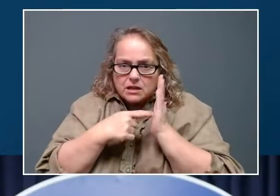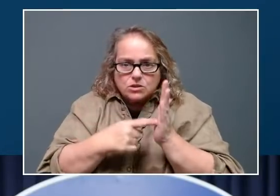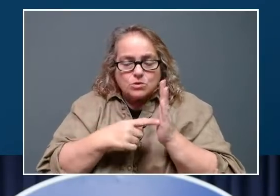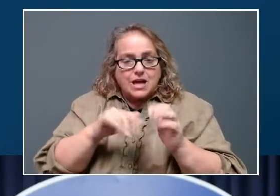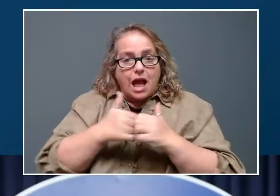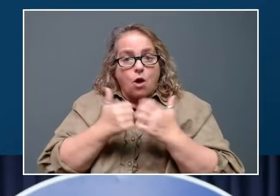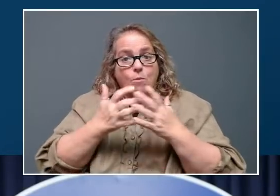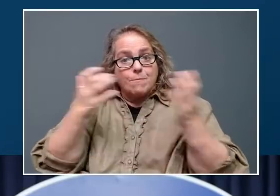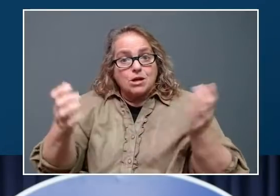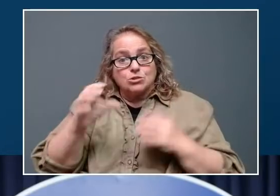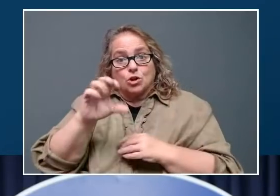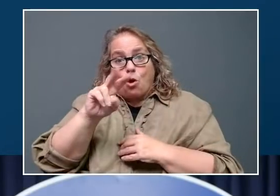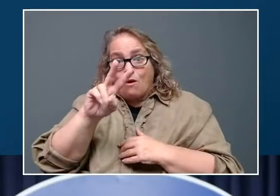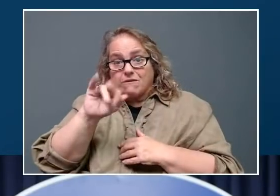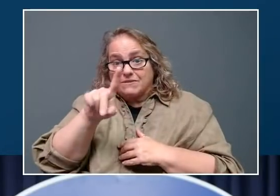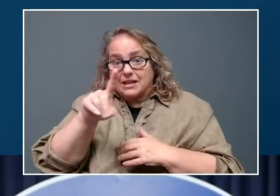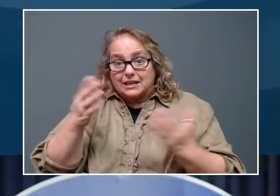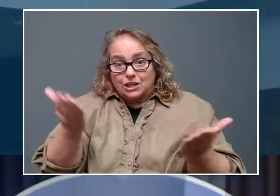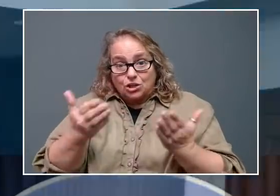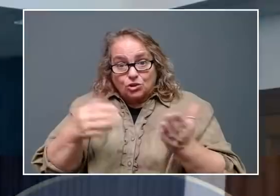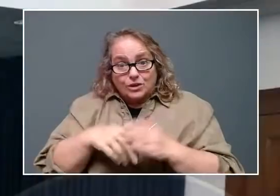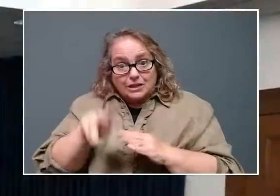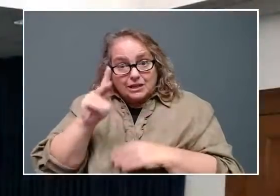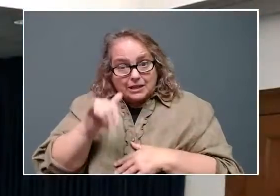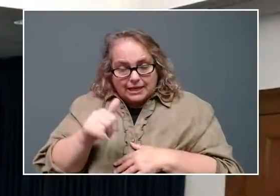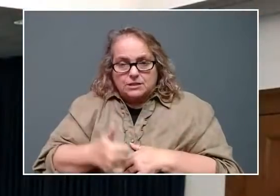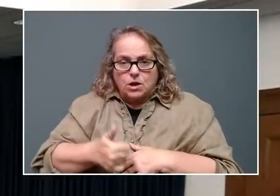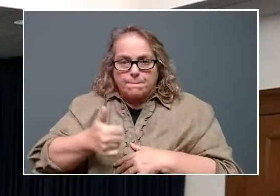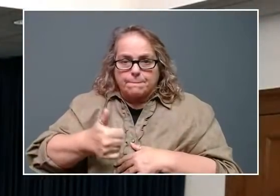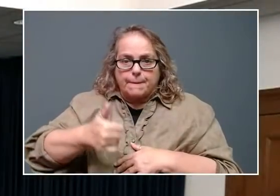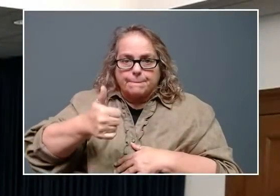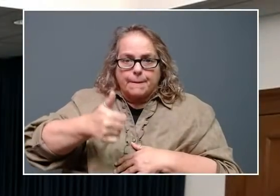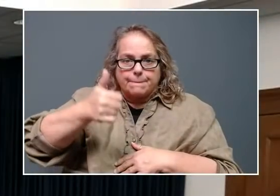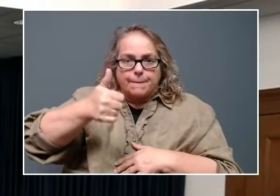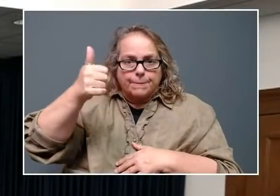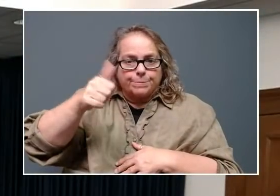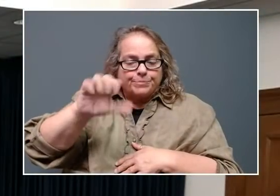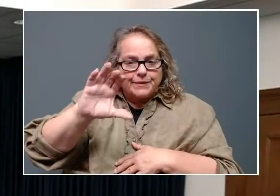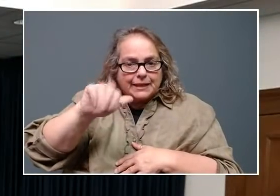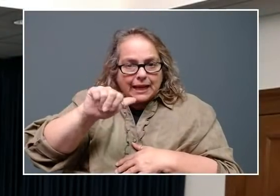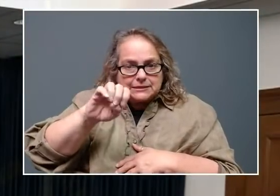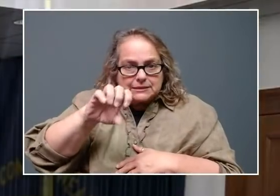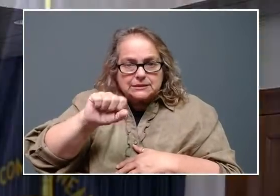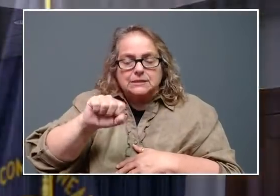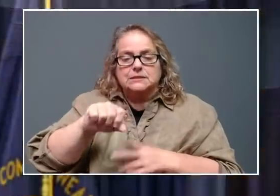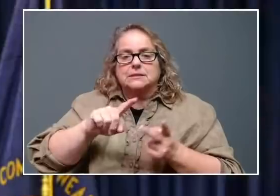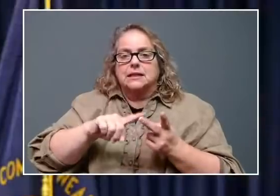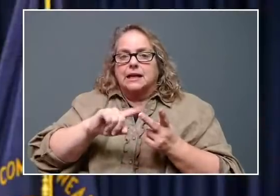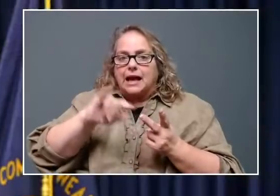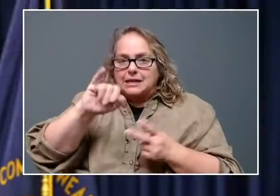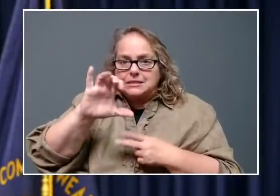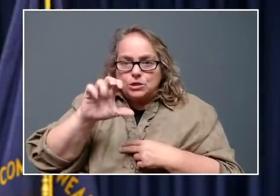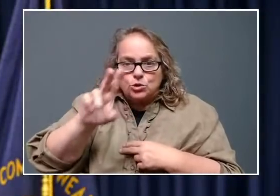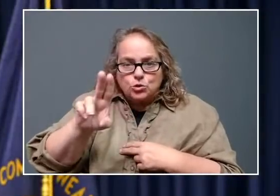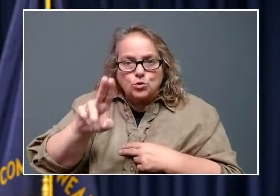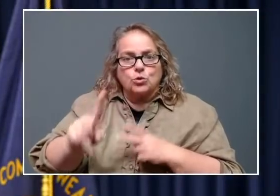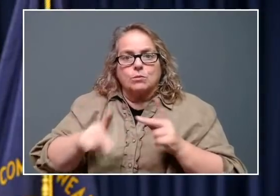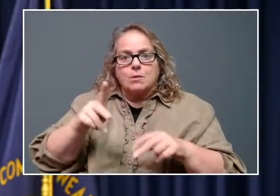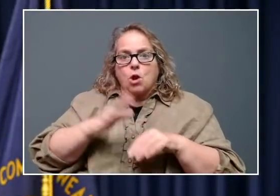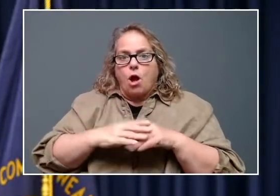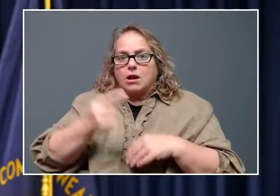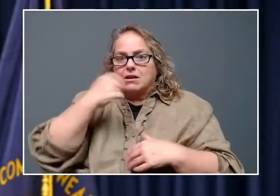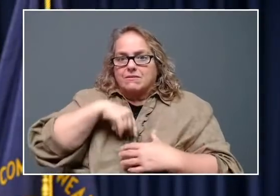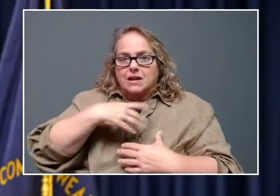in the Commonwealth is going up. Cases, ICUs, people on a ventilator, demand for